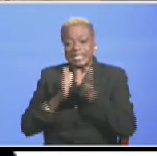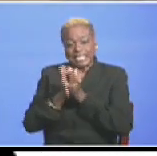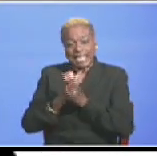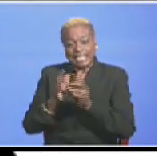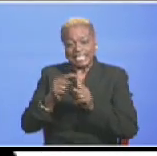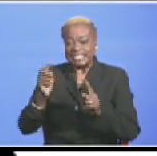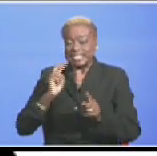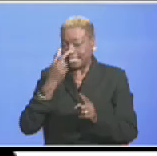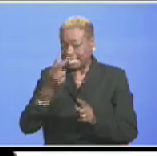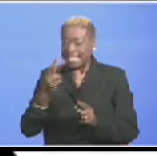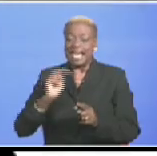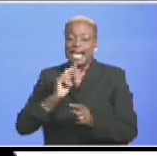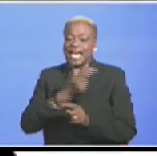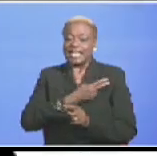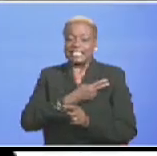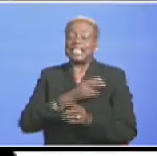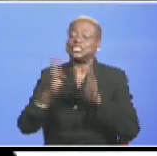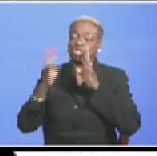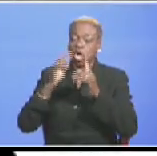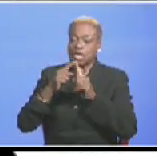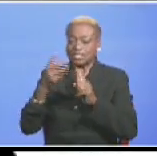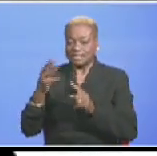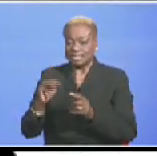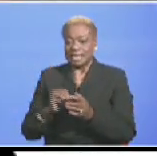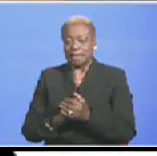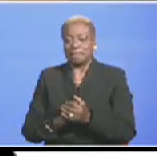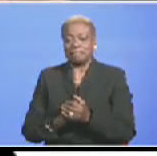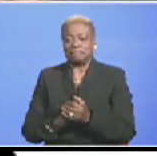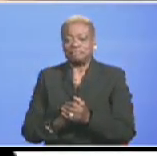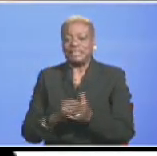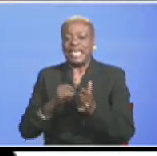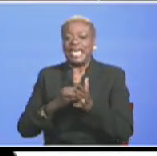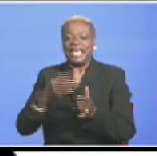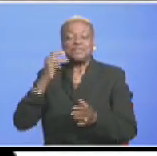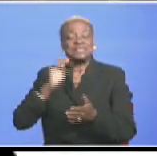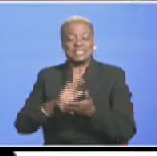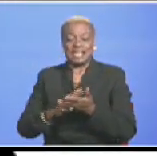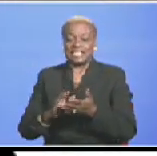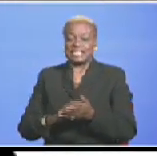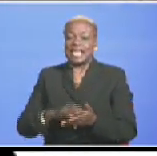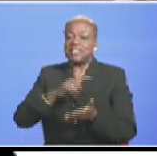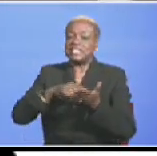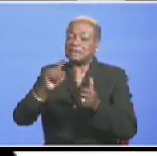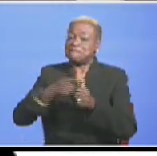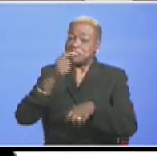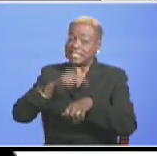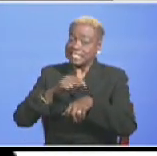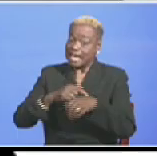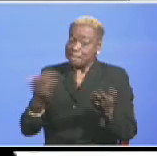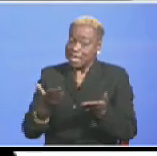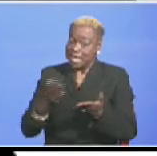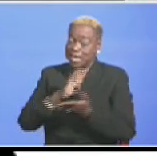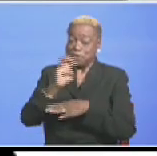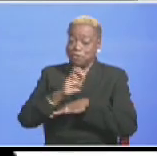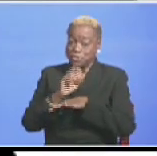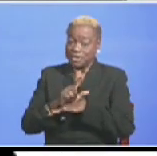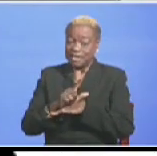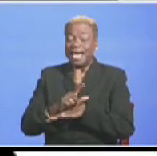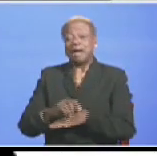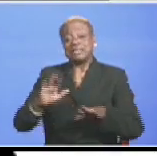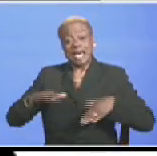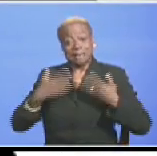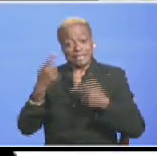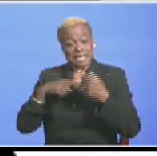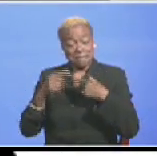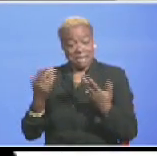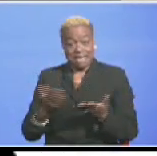know, just talk to them and mingle with them. It was nice. It was my first time here in Eleuther, so I'm glad I get to come and visit